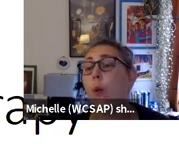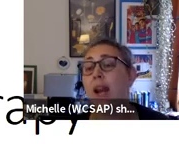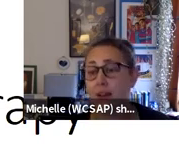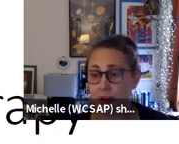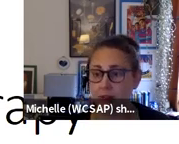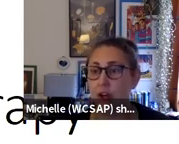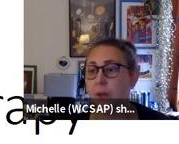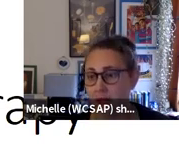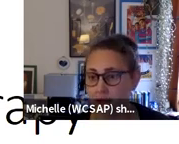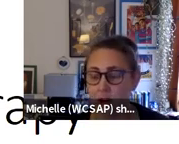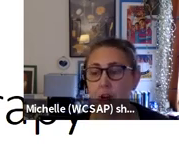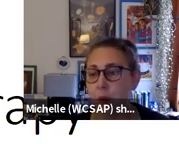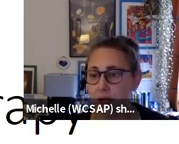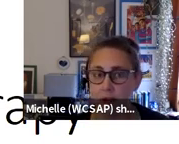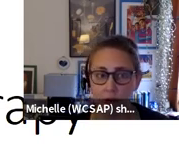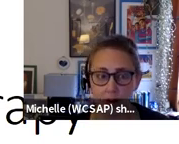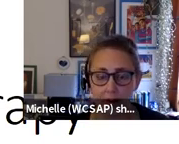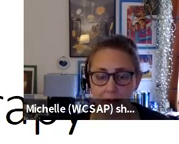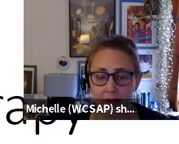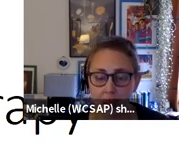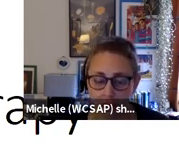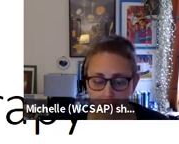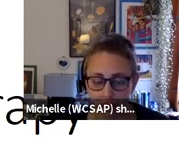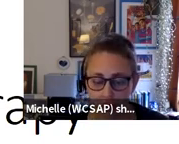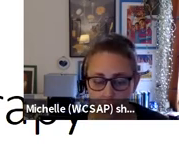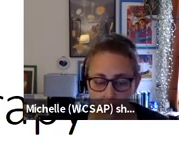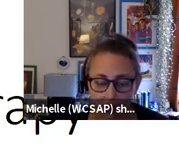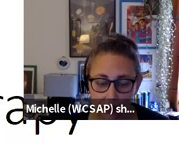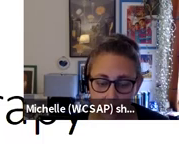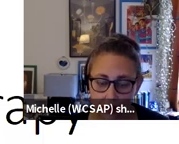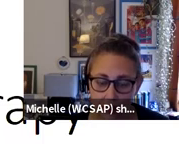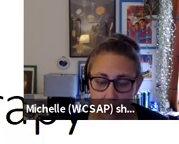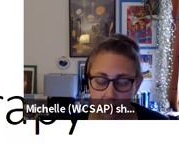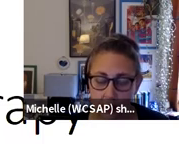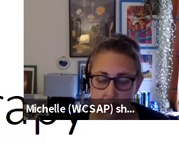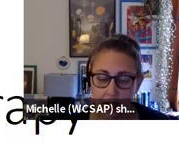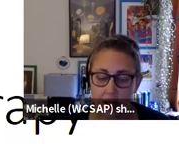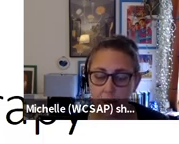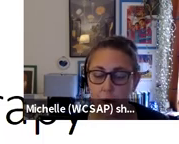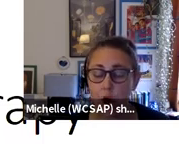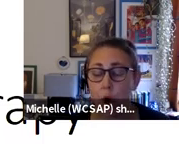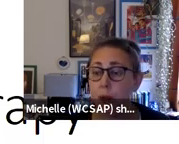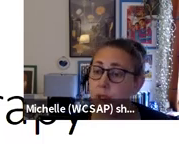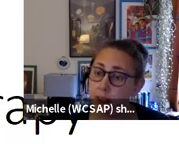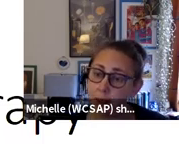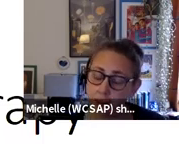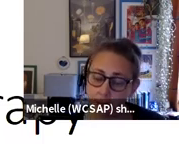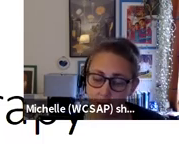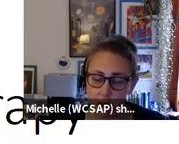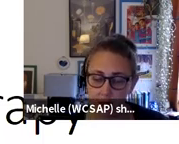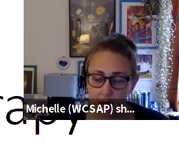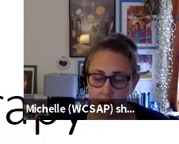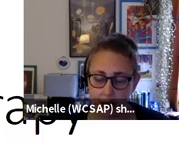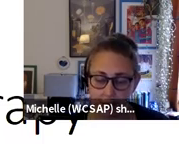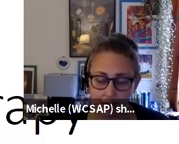happened whenever, could have been yesterday or 20 years ago, right? So crisis intervention, coping with